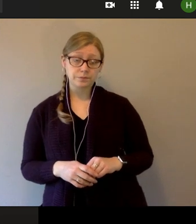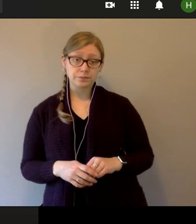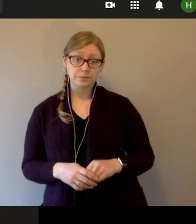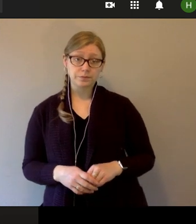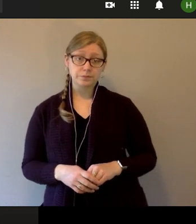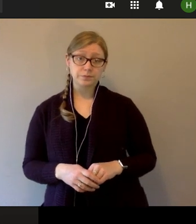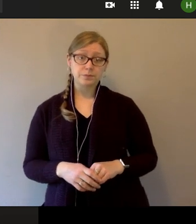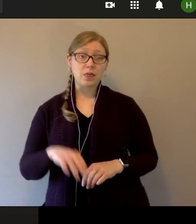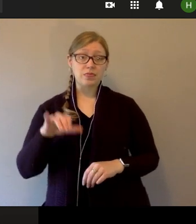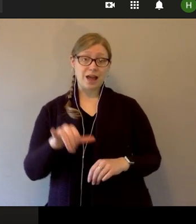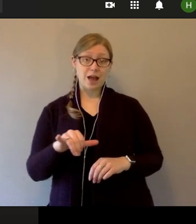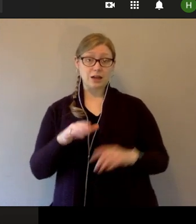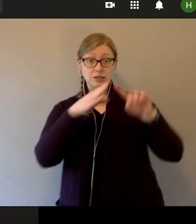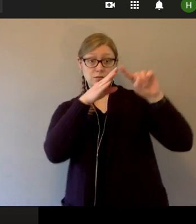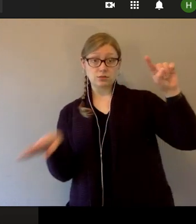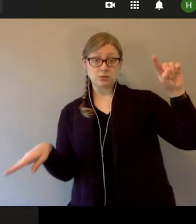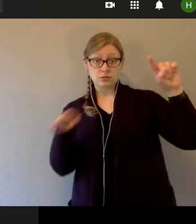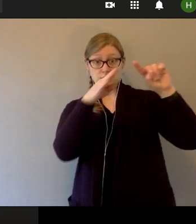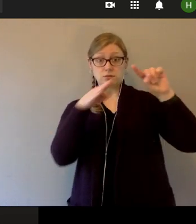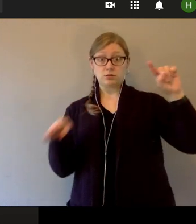is the hypotenuse.